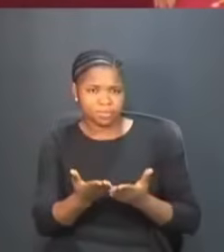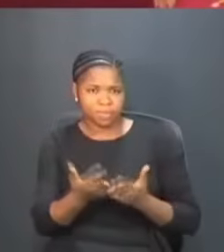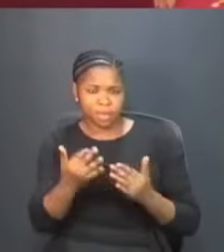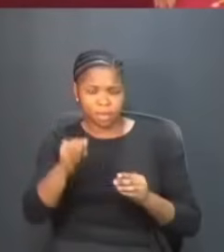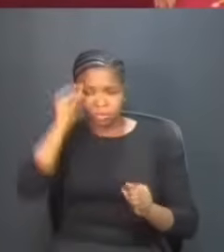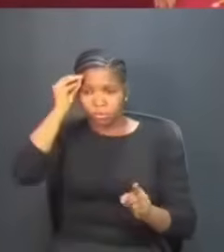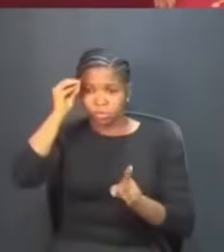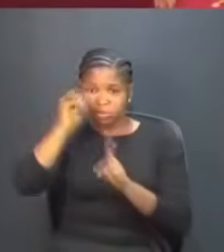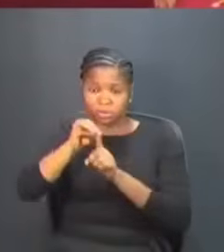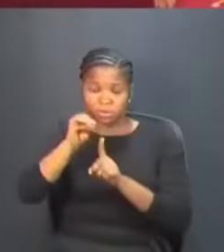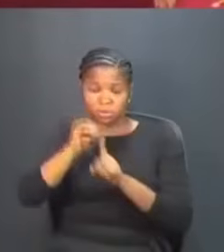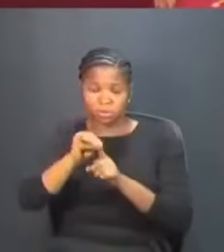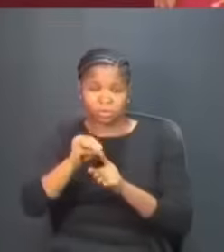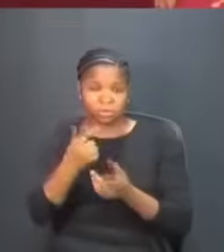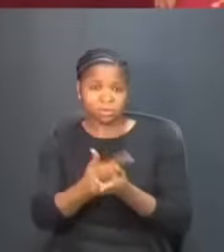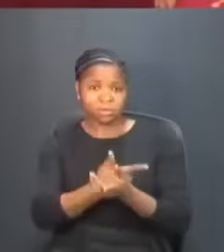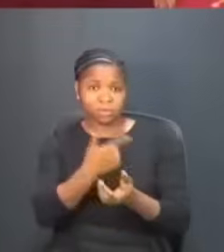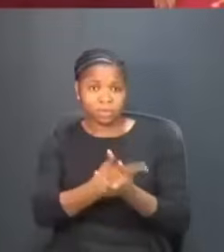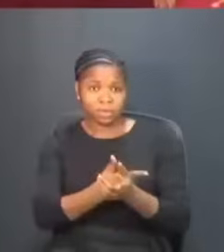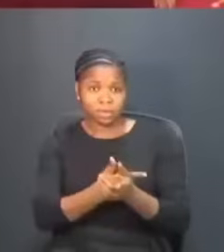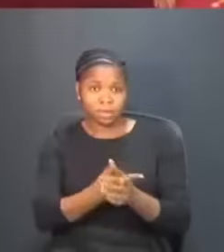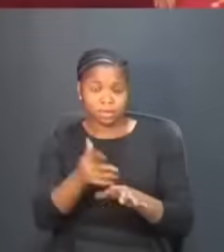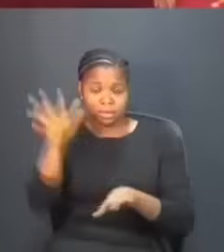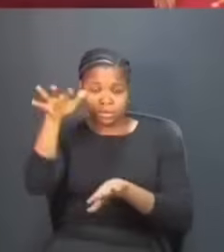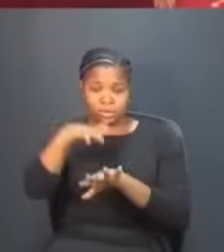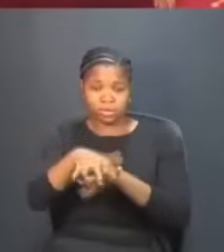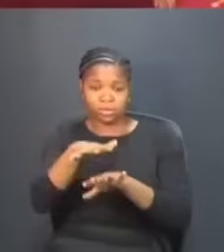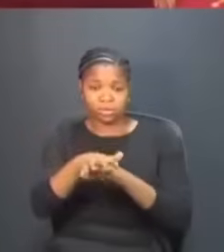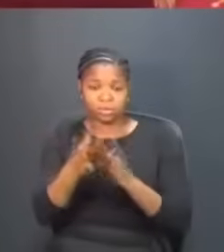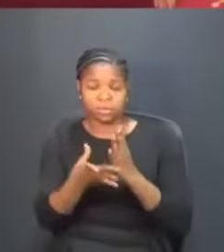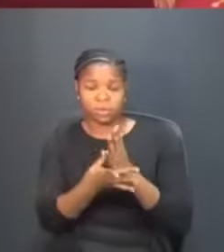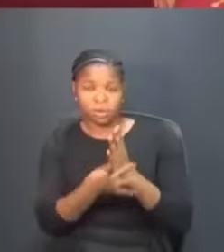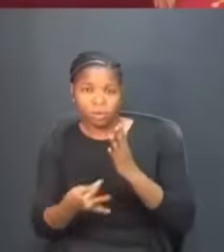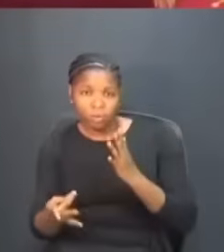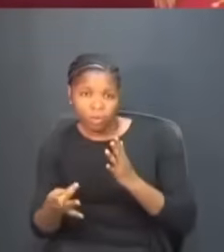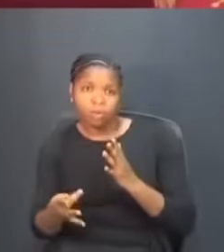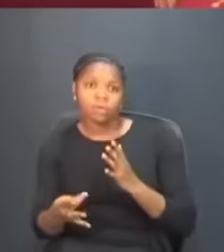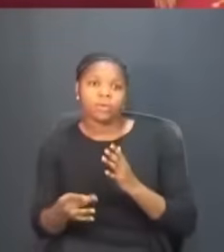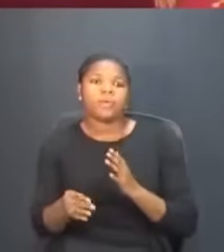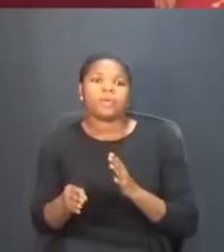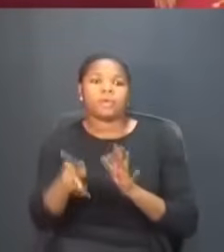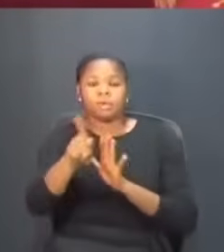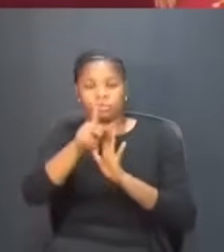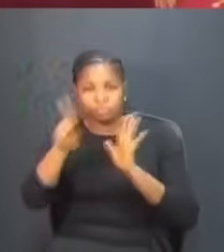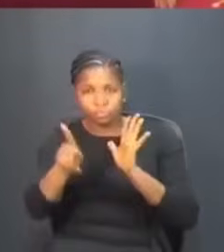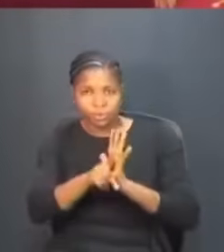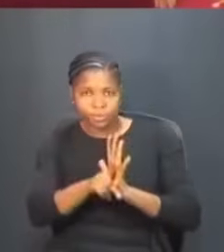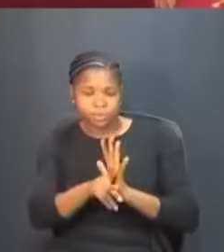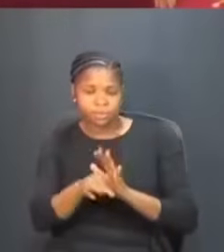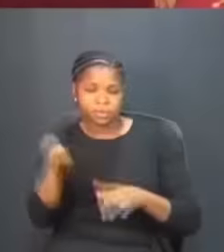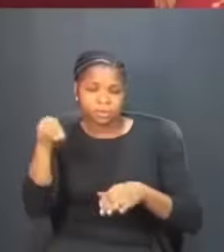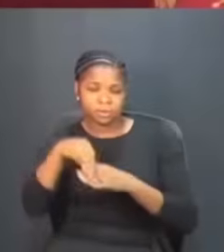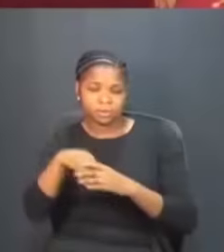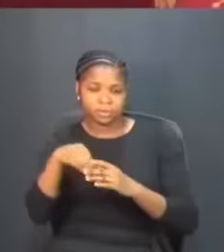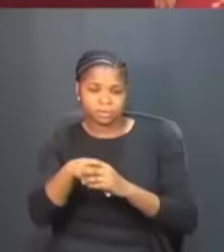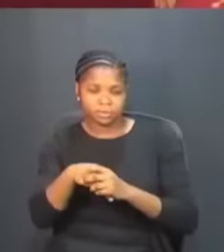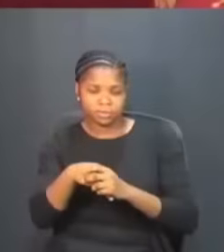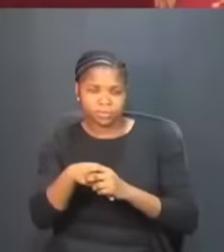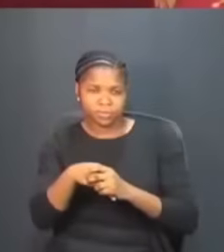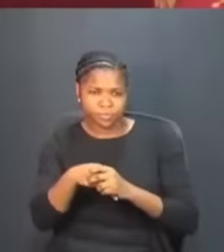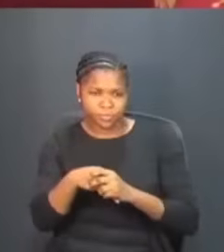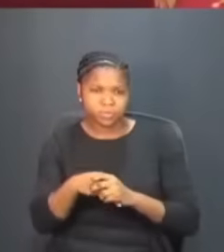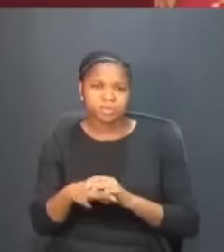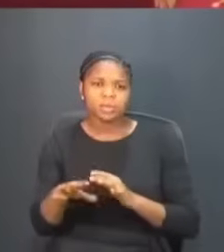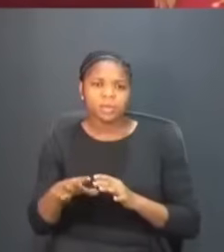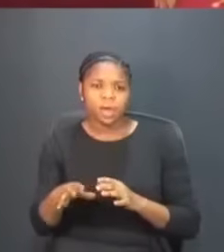the government of Ghana's integrated oil palm development policy include cultivating 100,000